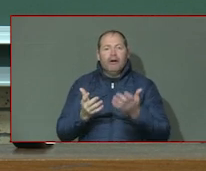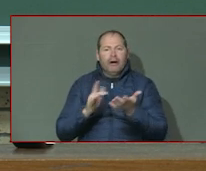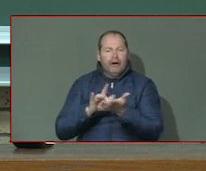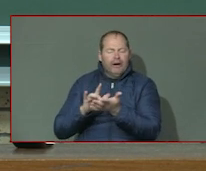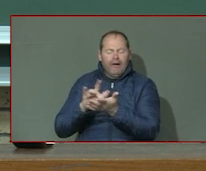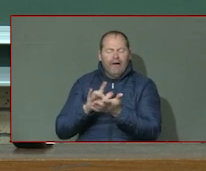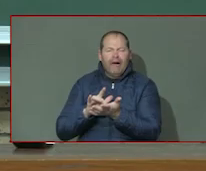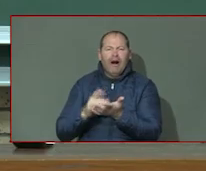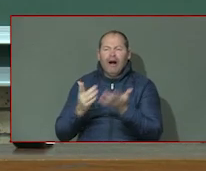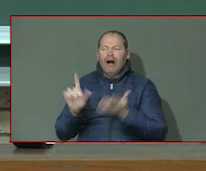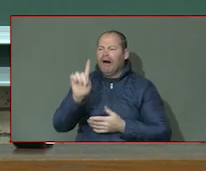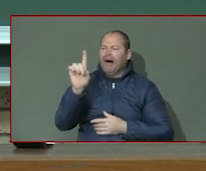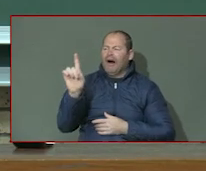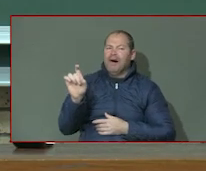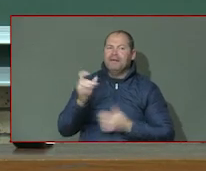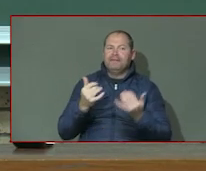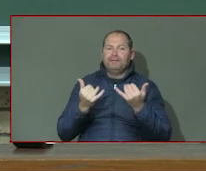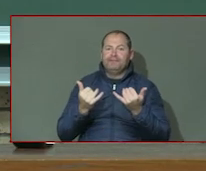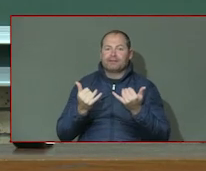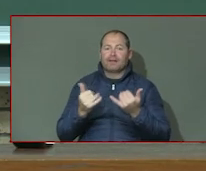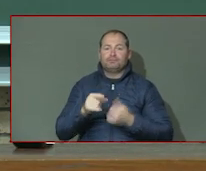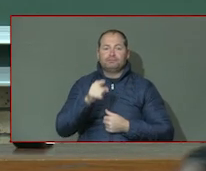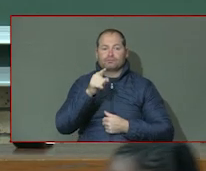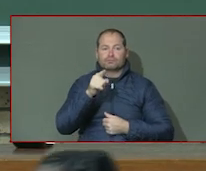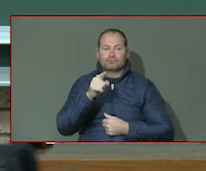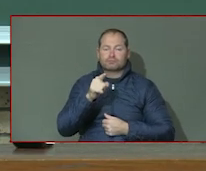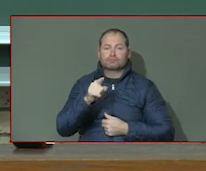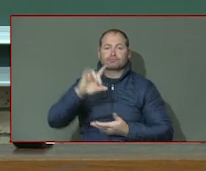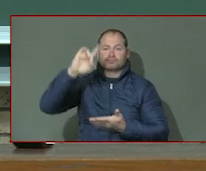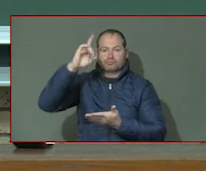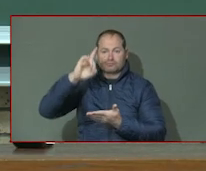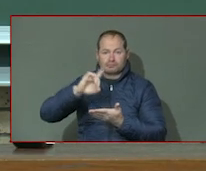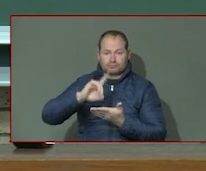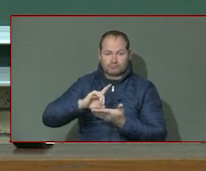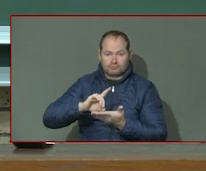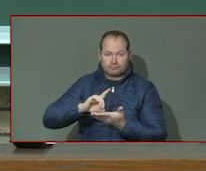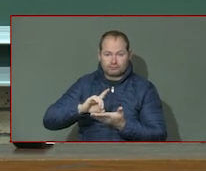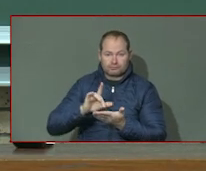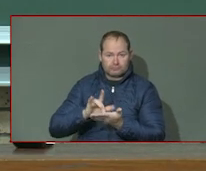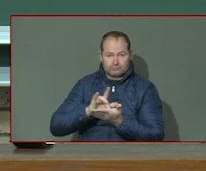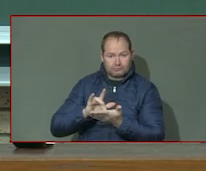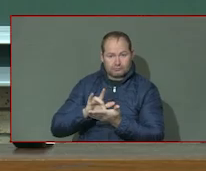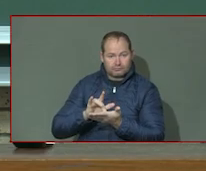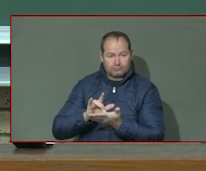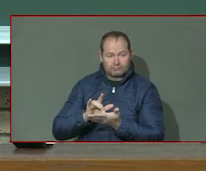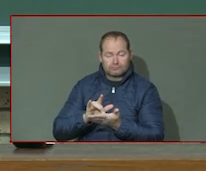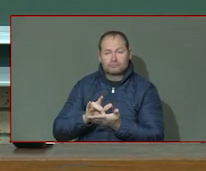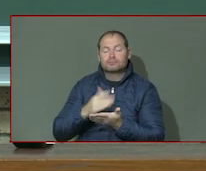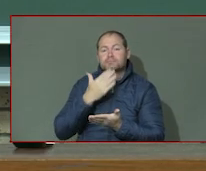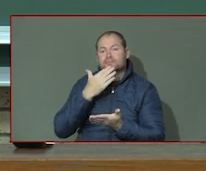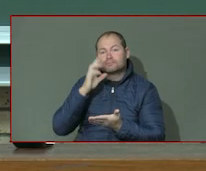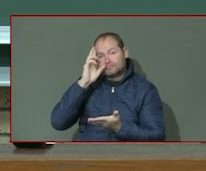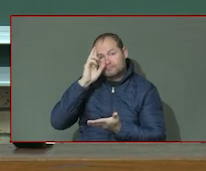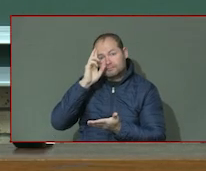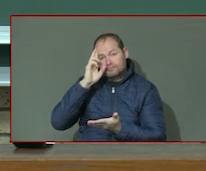ask only you to calculate the depreciation, always check